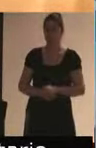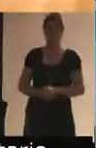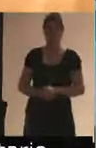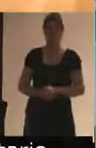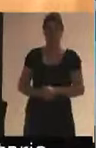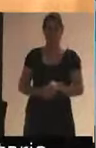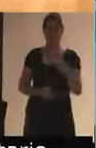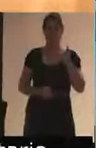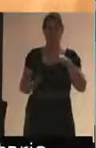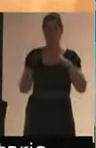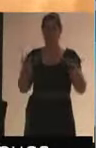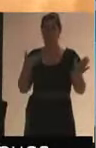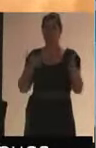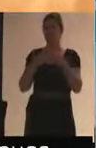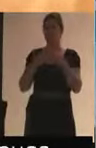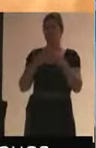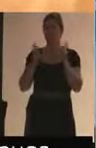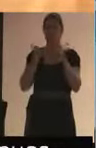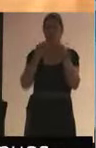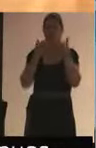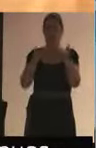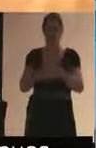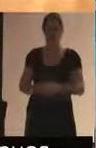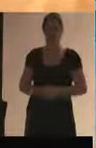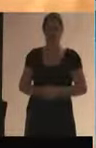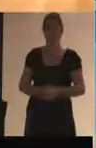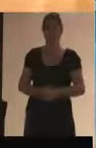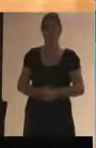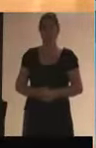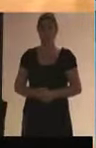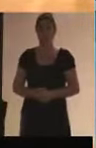and if not, we are going to now close the session. Thank you very much.